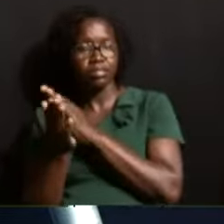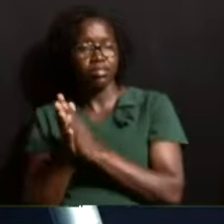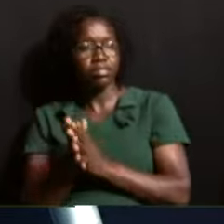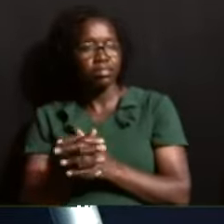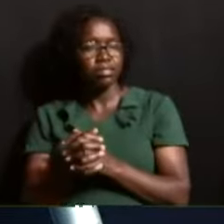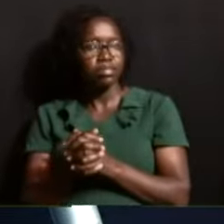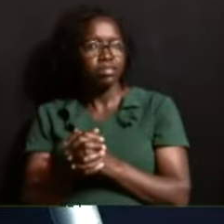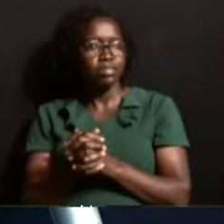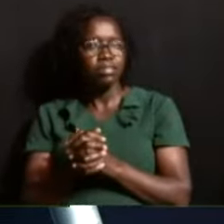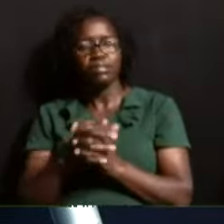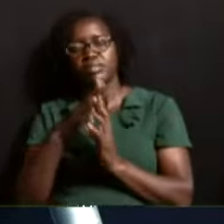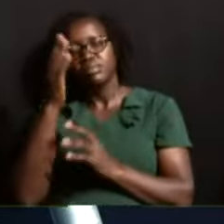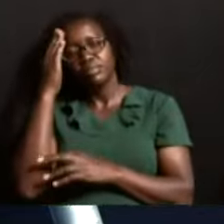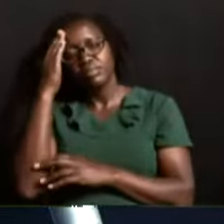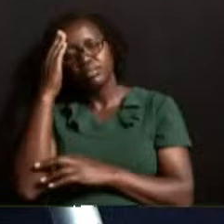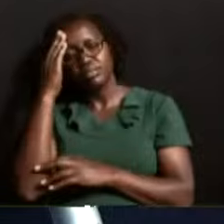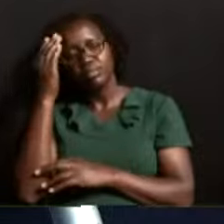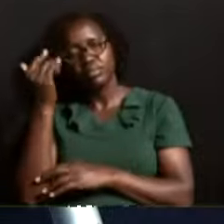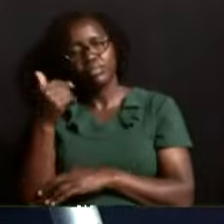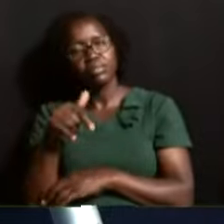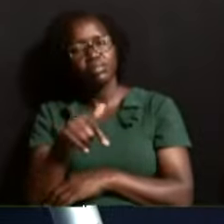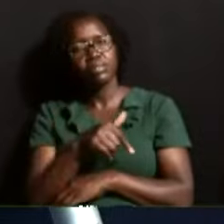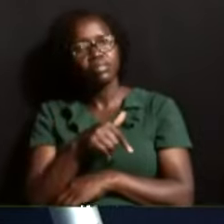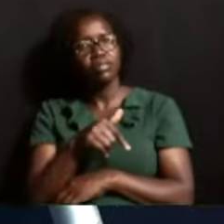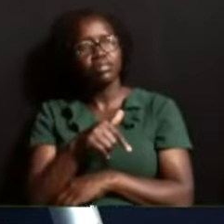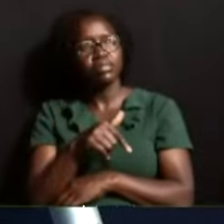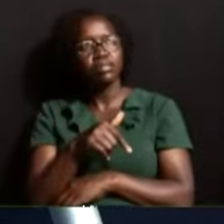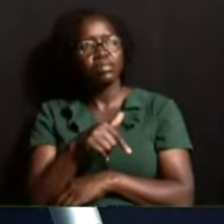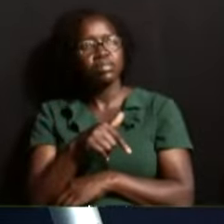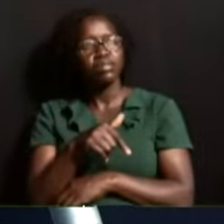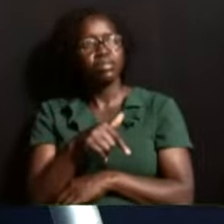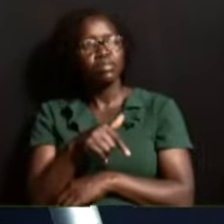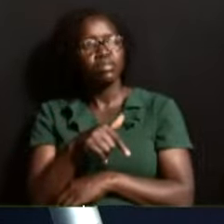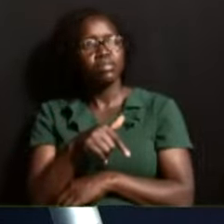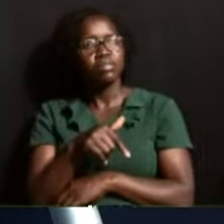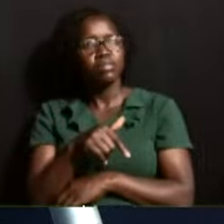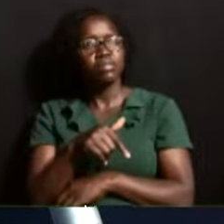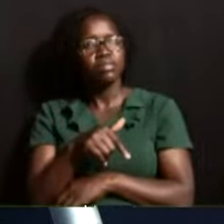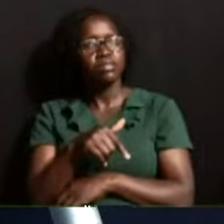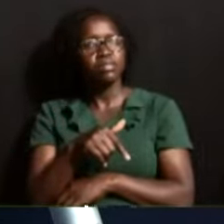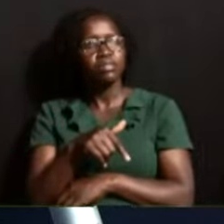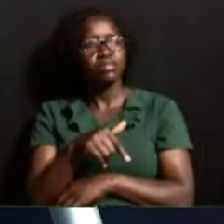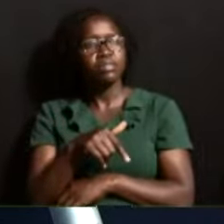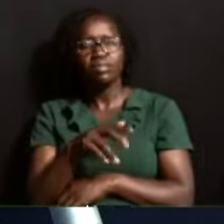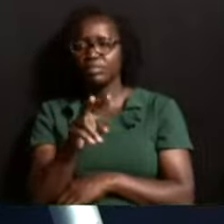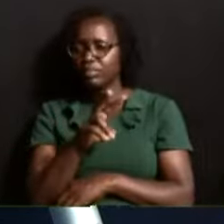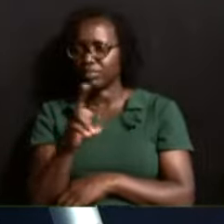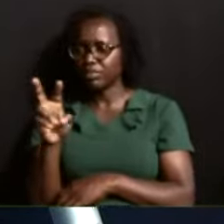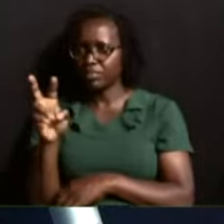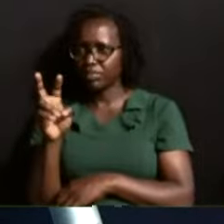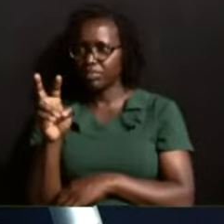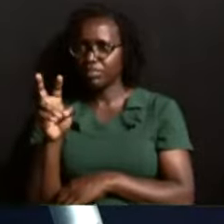I know we can't look at that